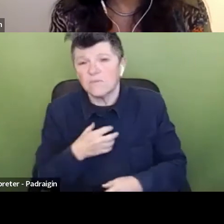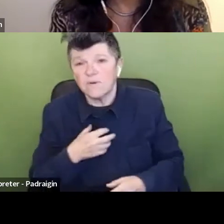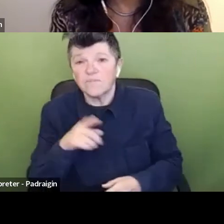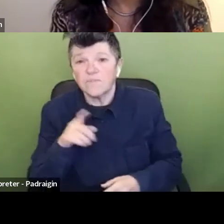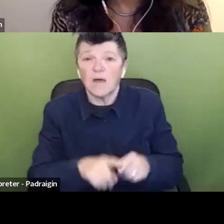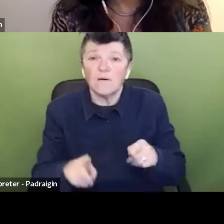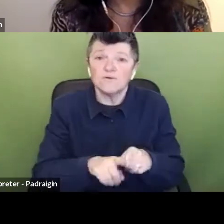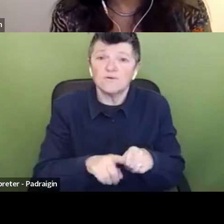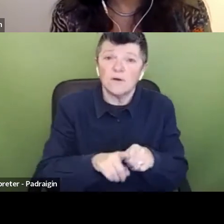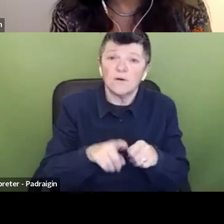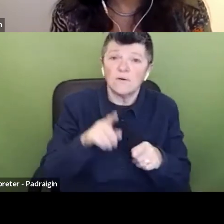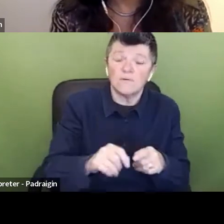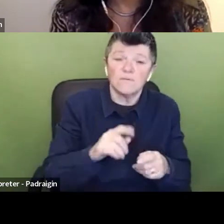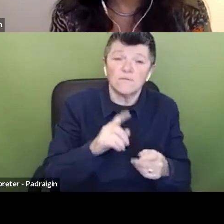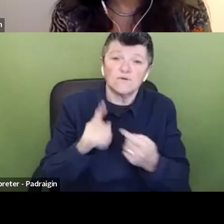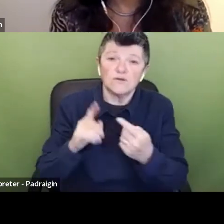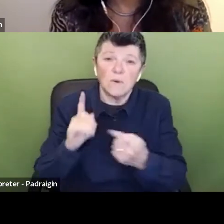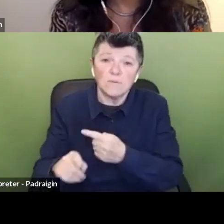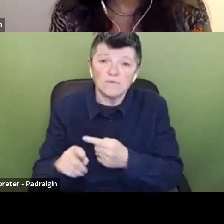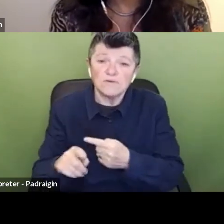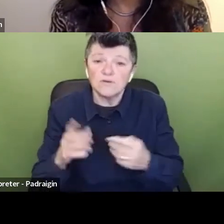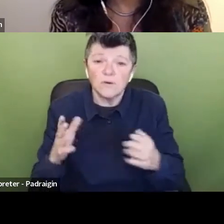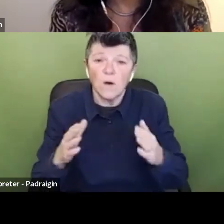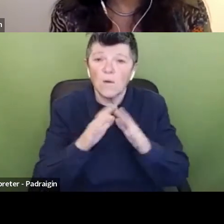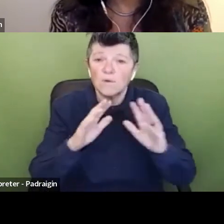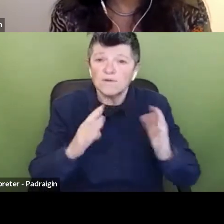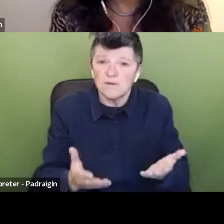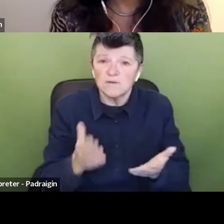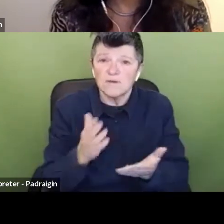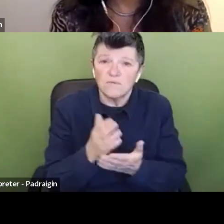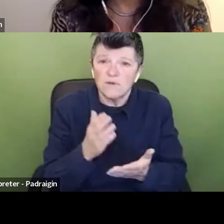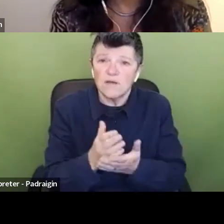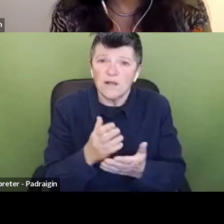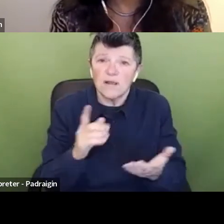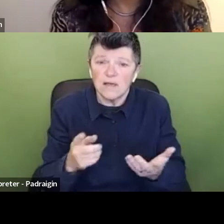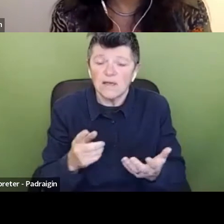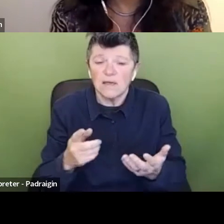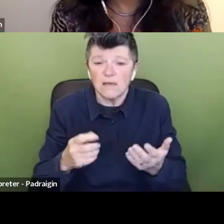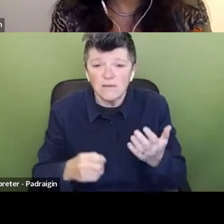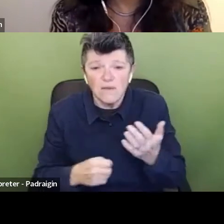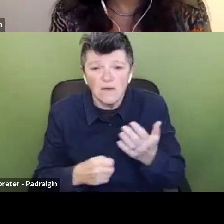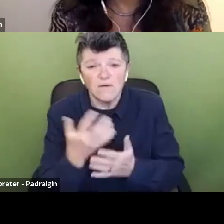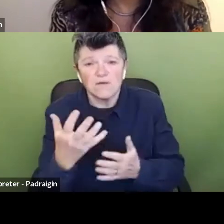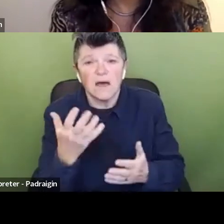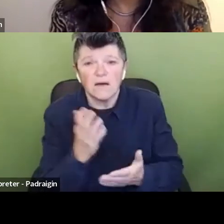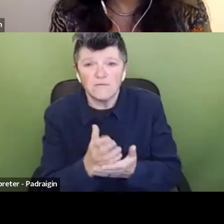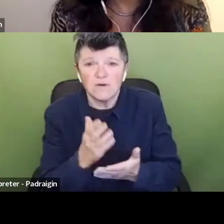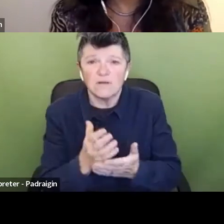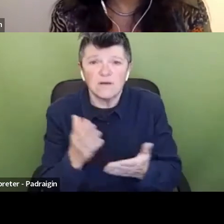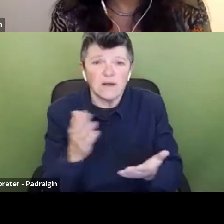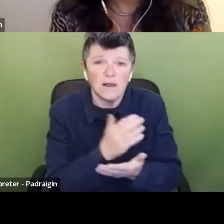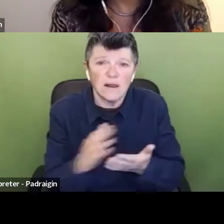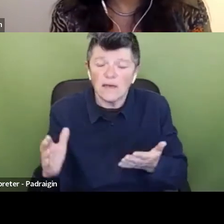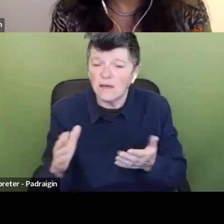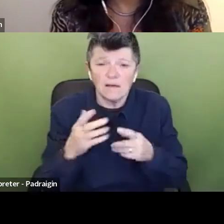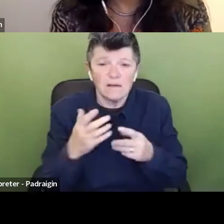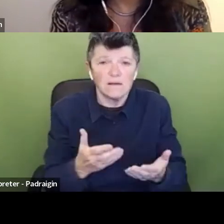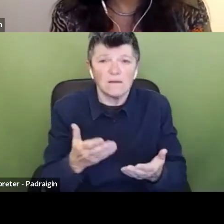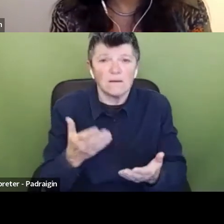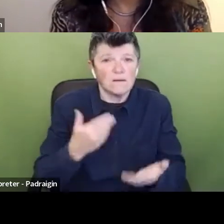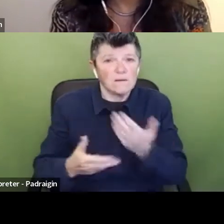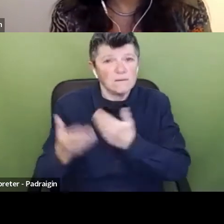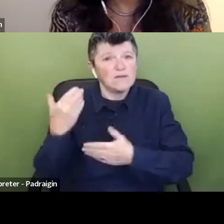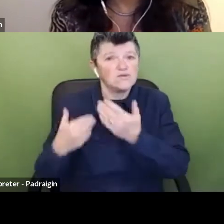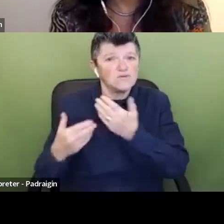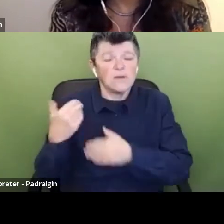the responses to homelessness have a very specific and distinct historical genealogy in the UK. And the reason why I bring the two up